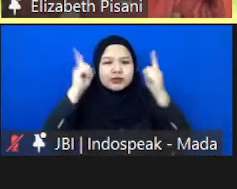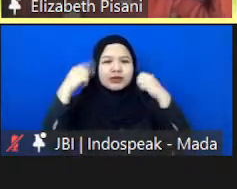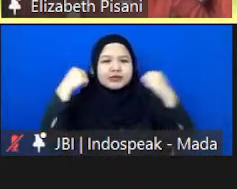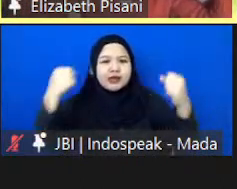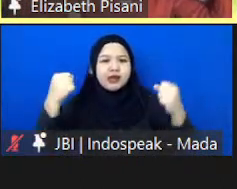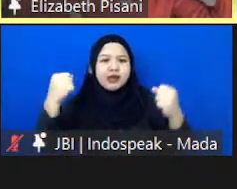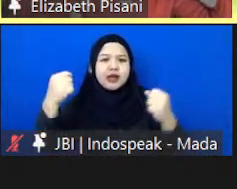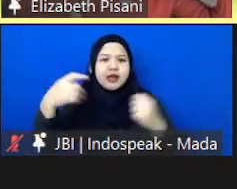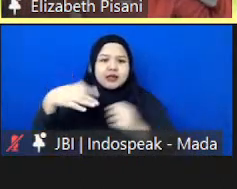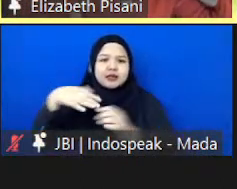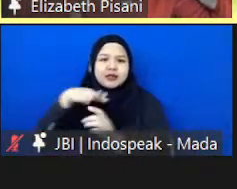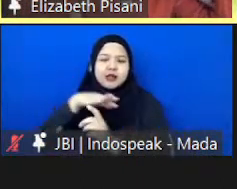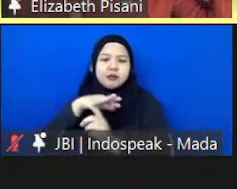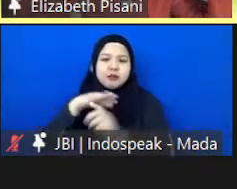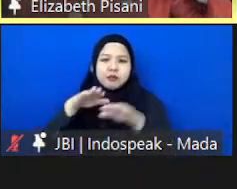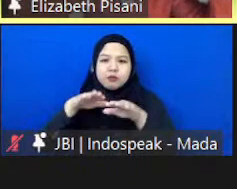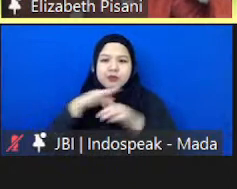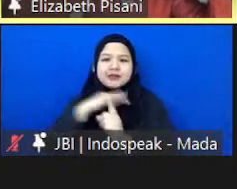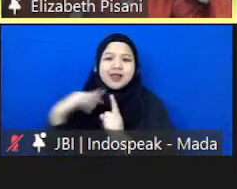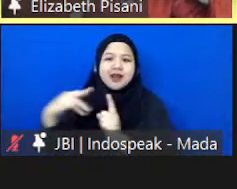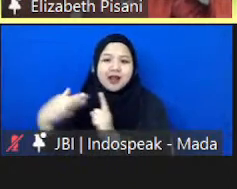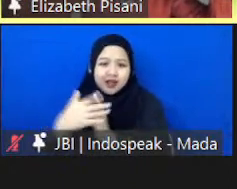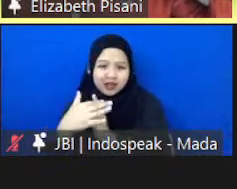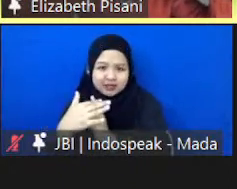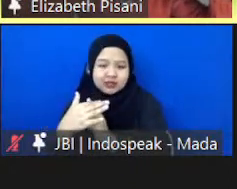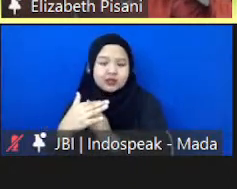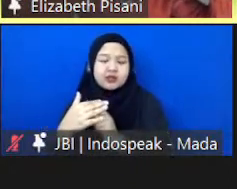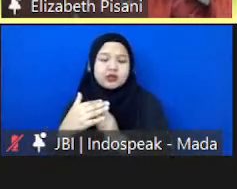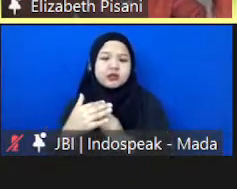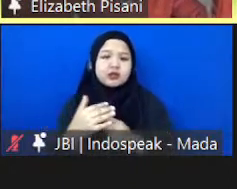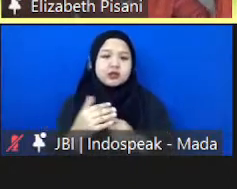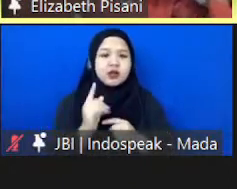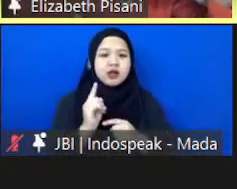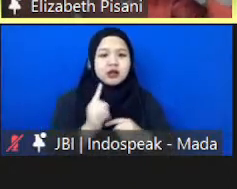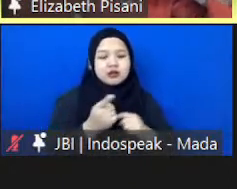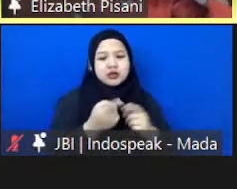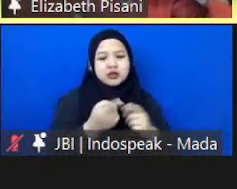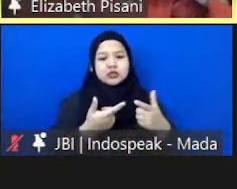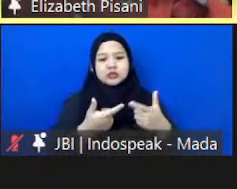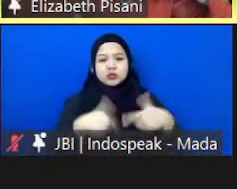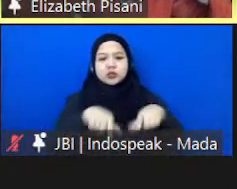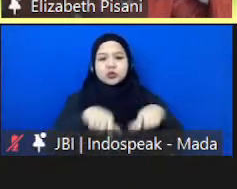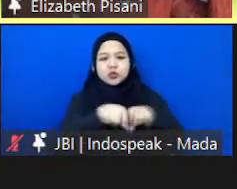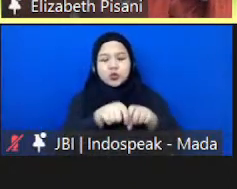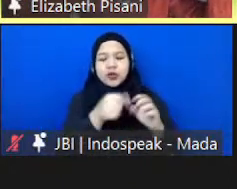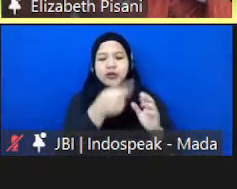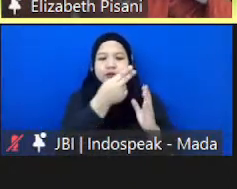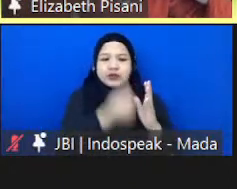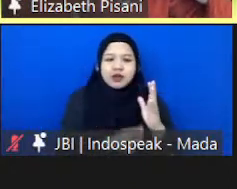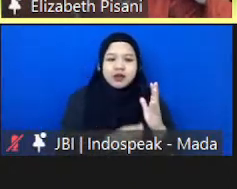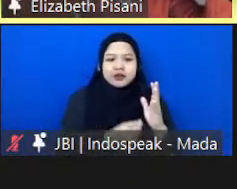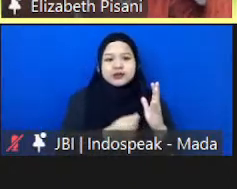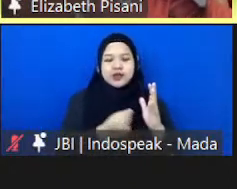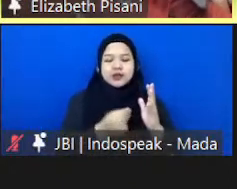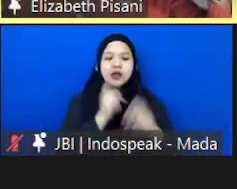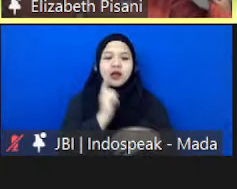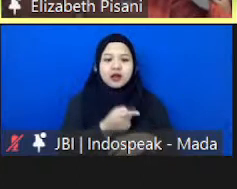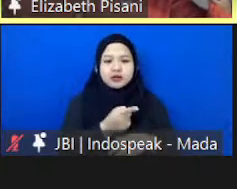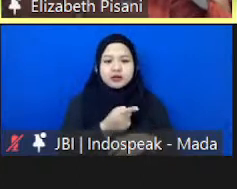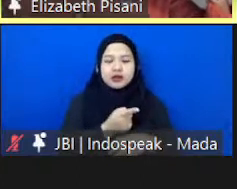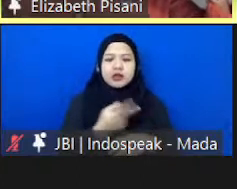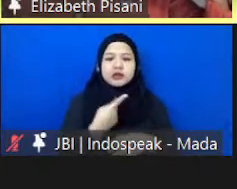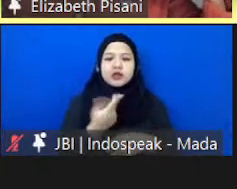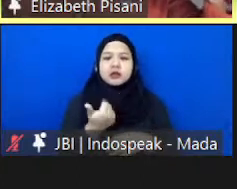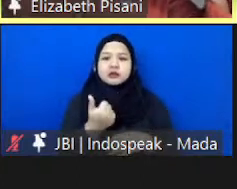deliver the maximum amount of health for the available amount of budget. So you've got to contain your costs. And one of the things you're going to do is cost